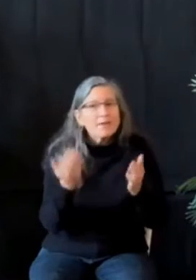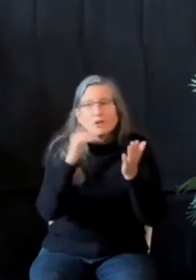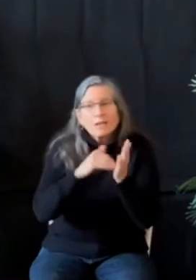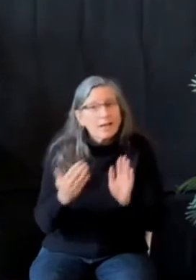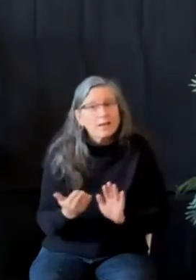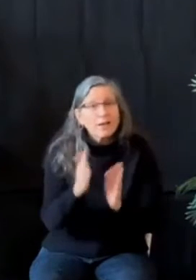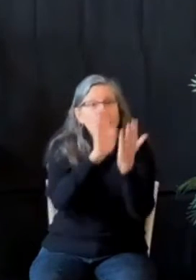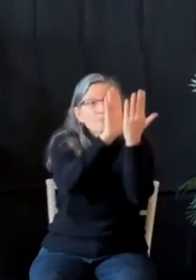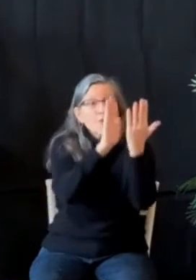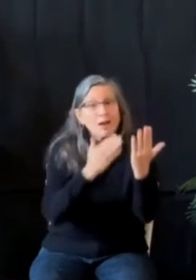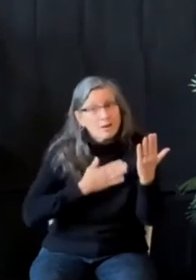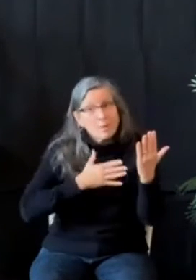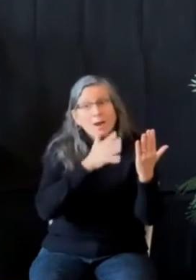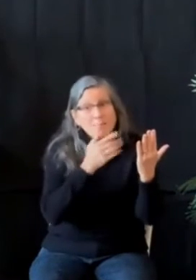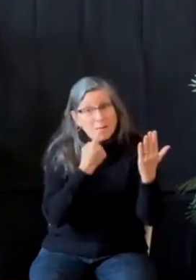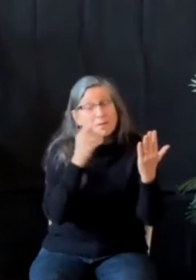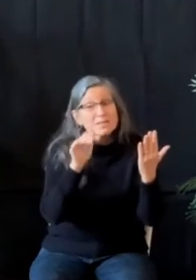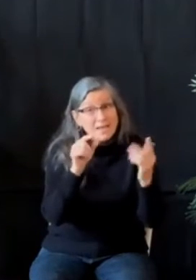Amen?